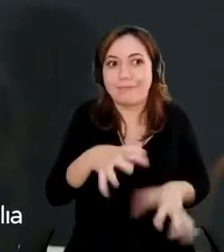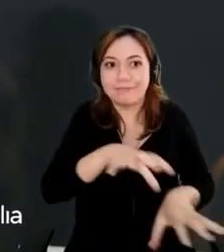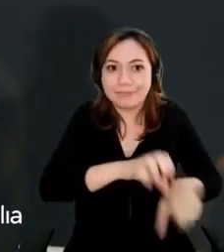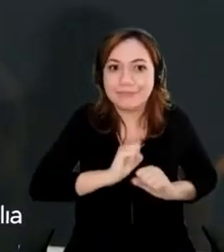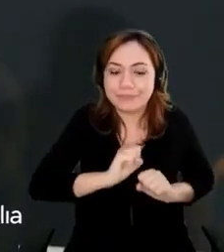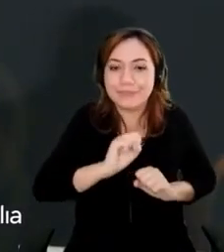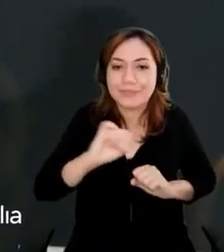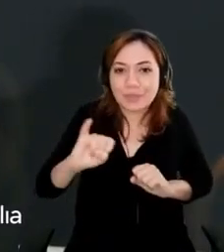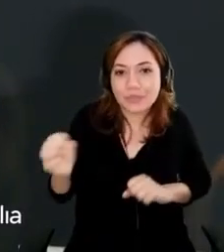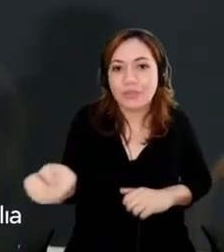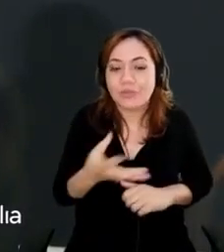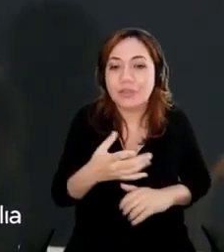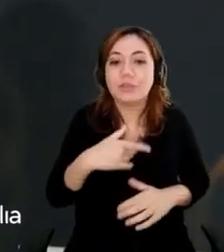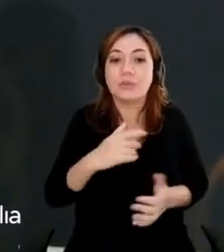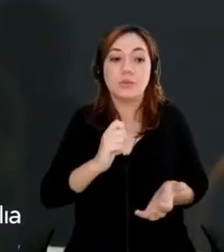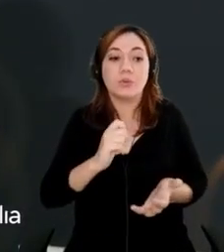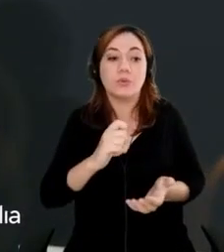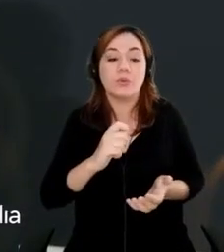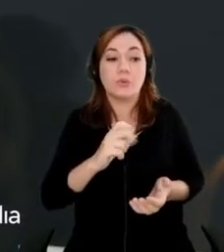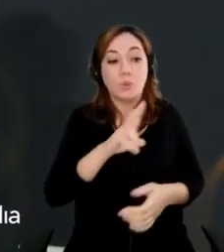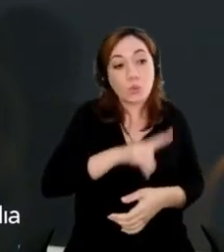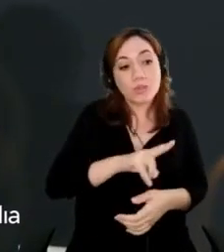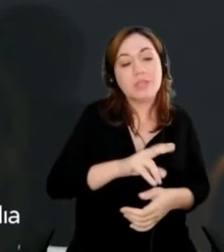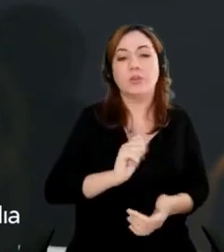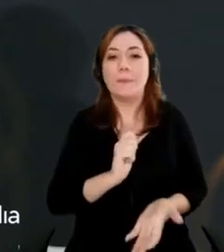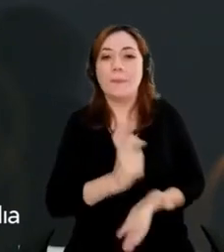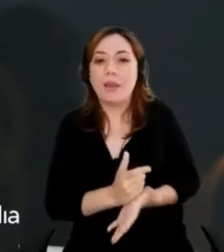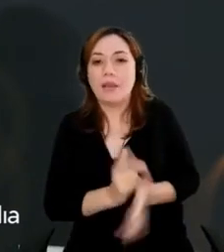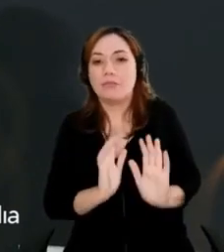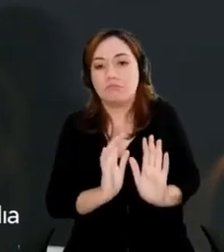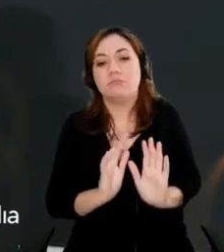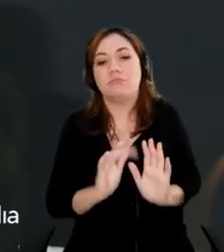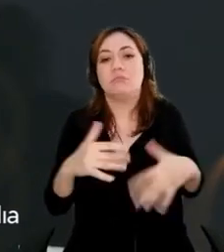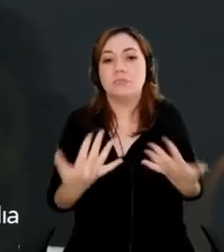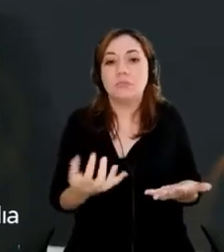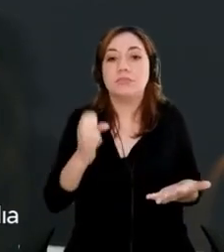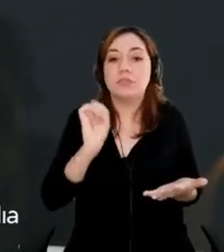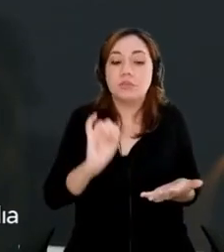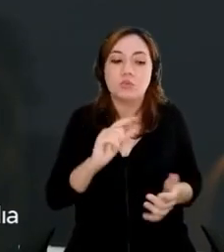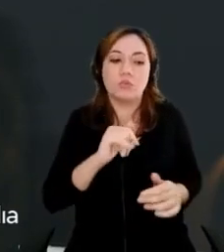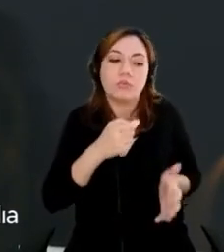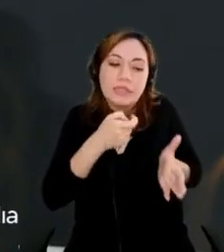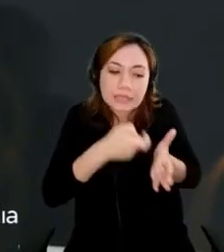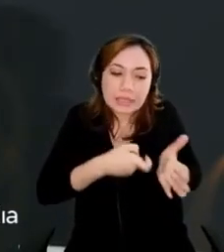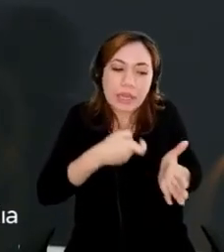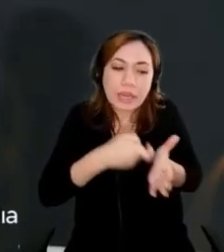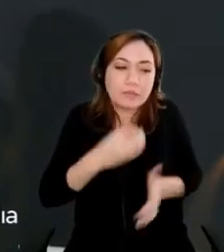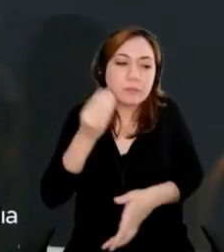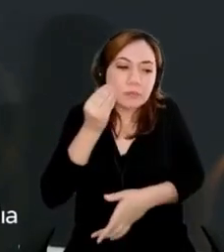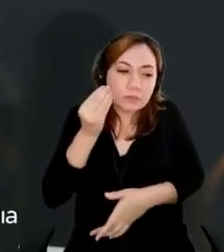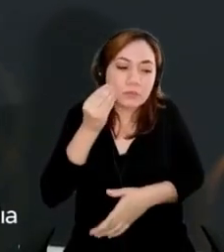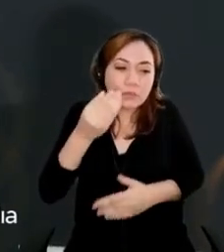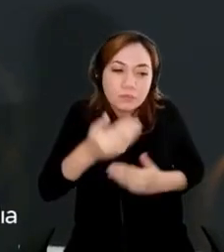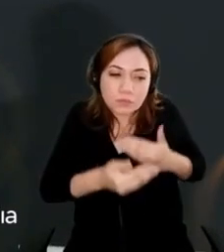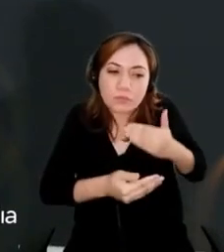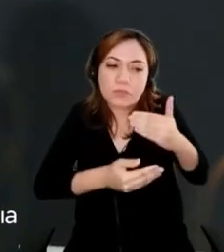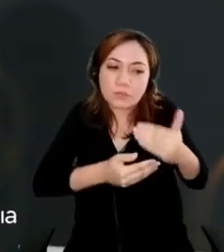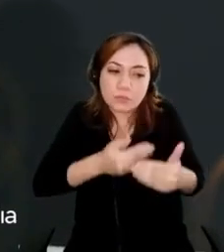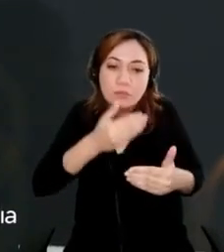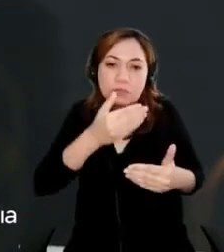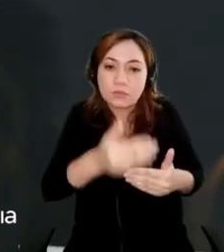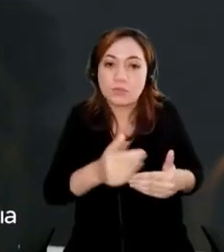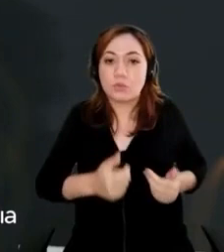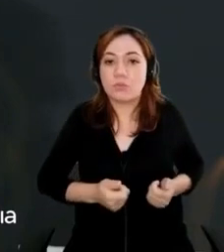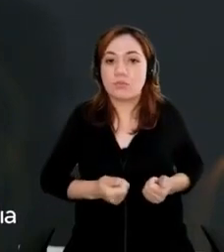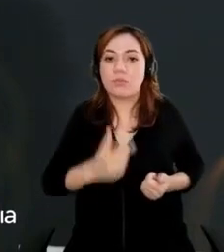you use, which means that as you're trying out innovations, as you're experimenting with them, you're spending very little because you're not